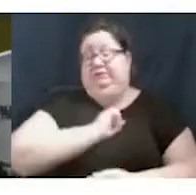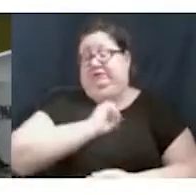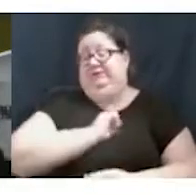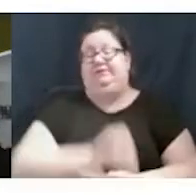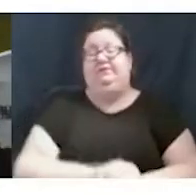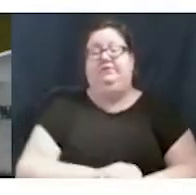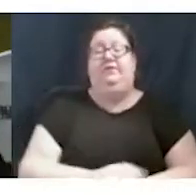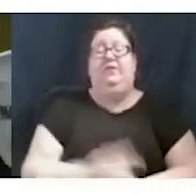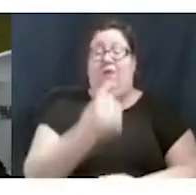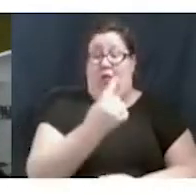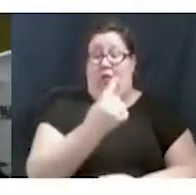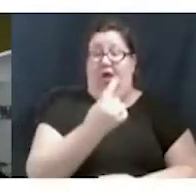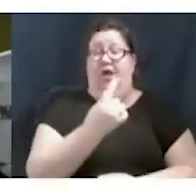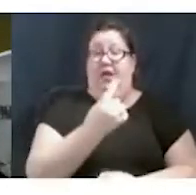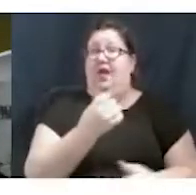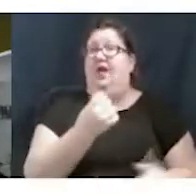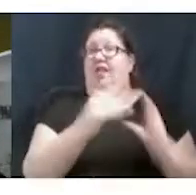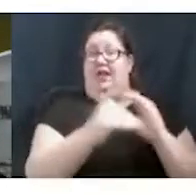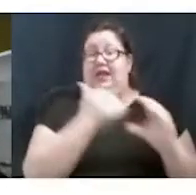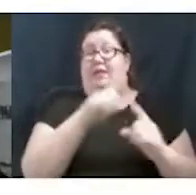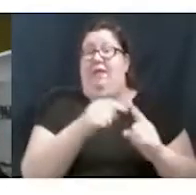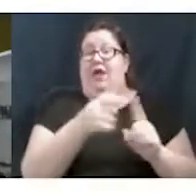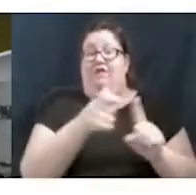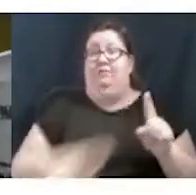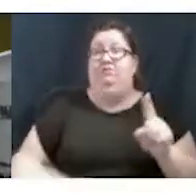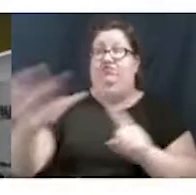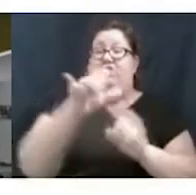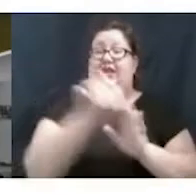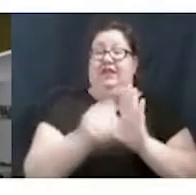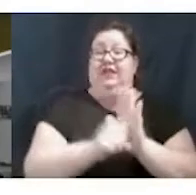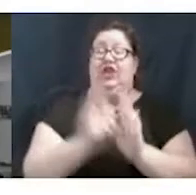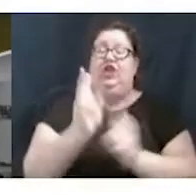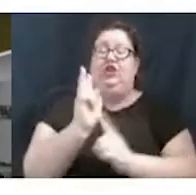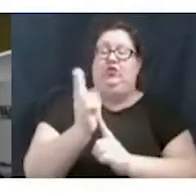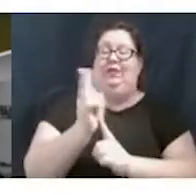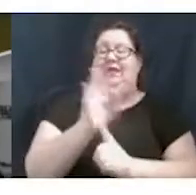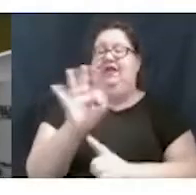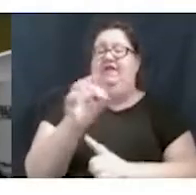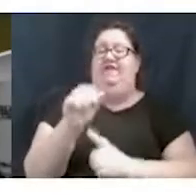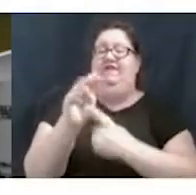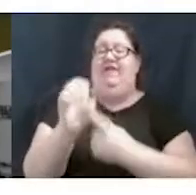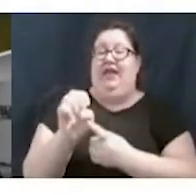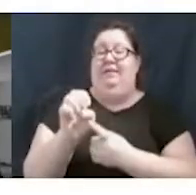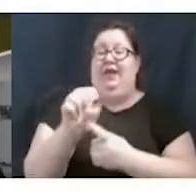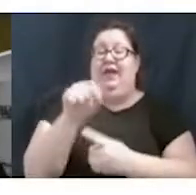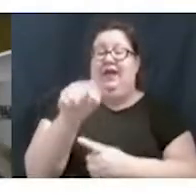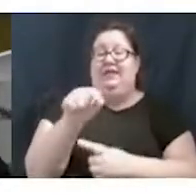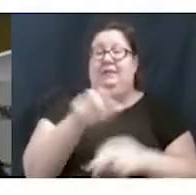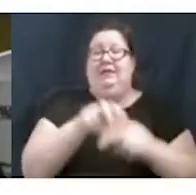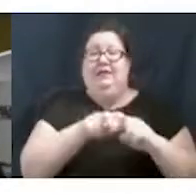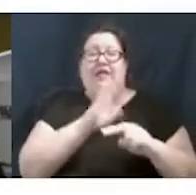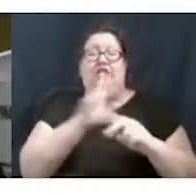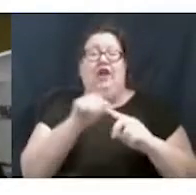One that I get a lot of emails from about people across the state is 2 Minutes of Fame. It's basically them sitting and talking on